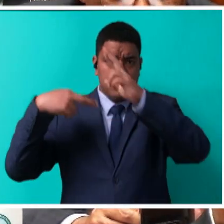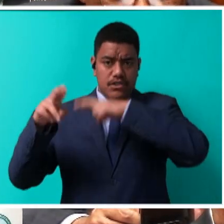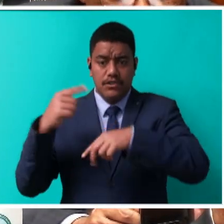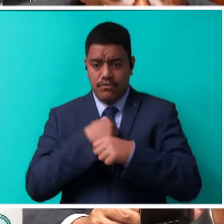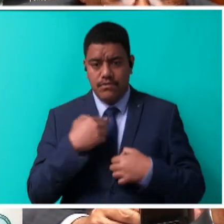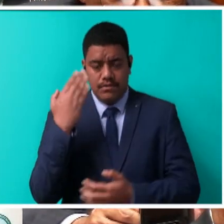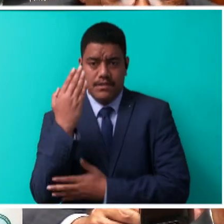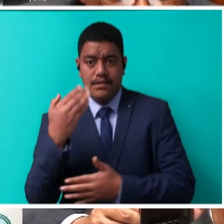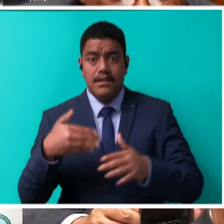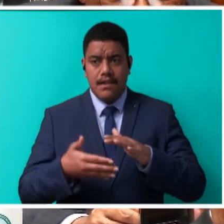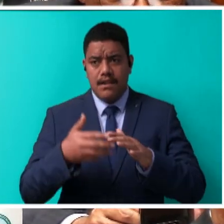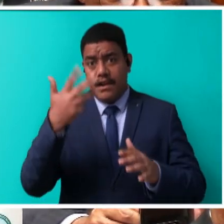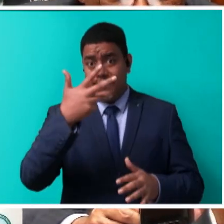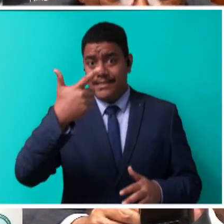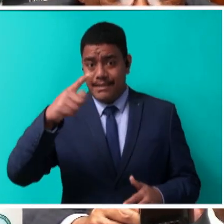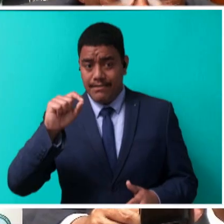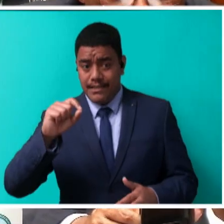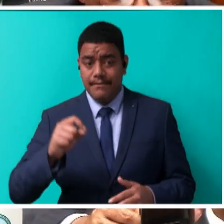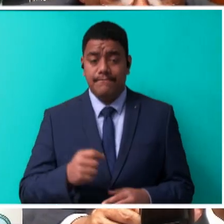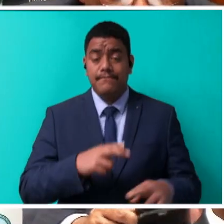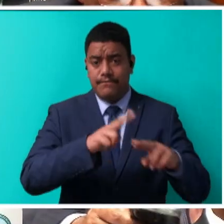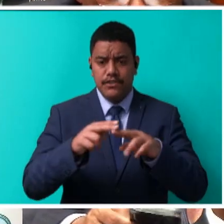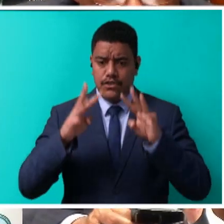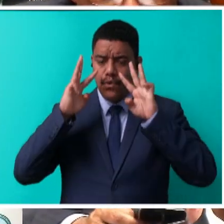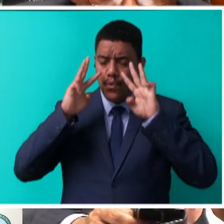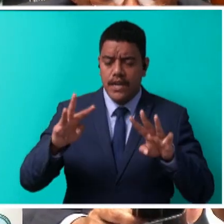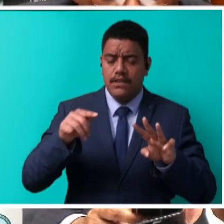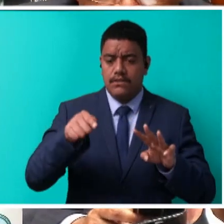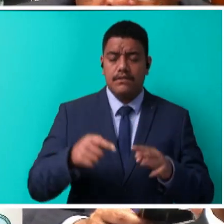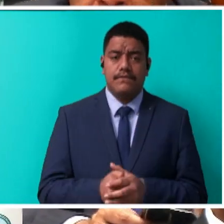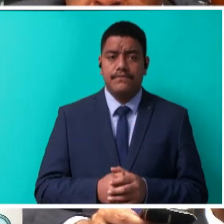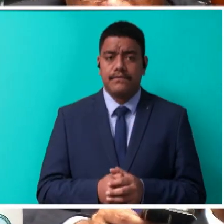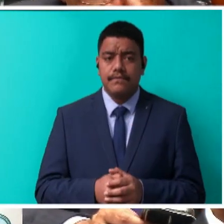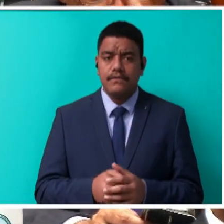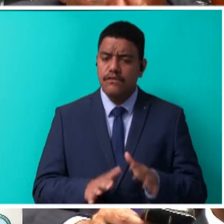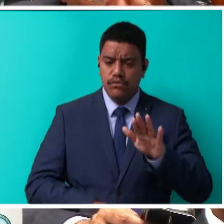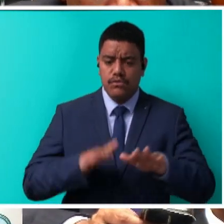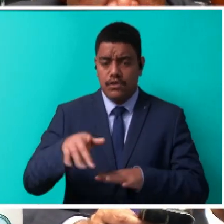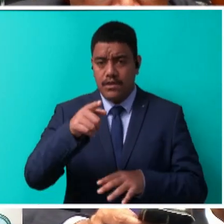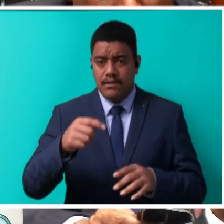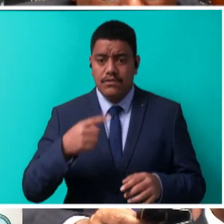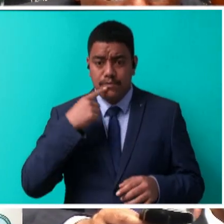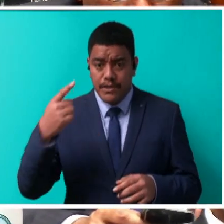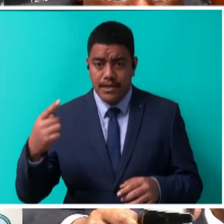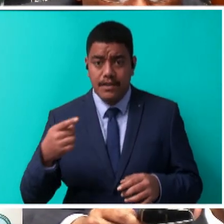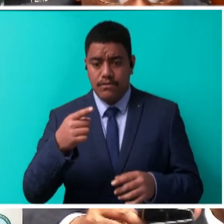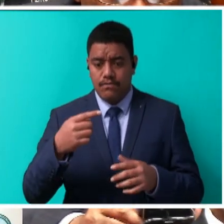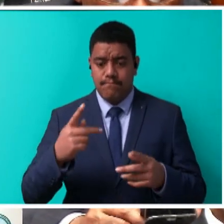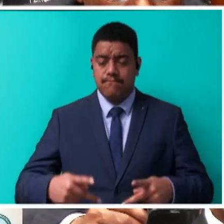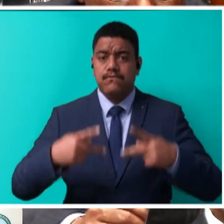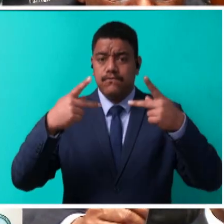in 1970, Fiji is witnessing judicial milestones that speak not only to